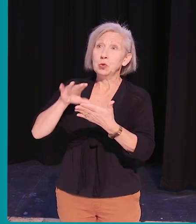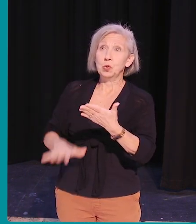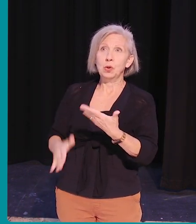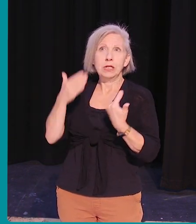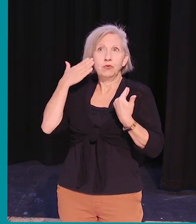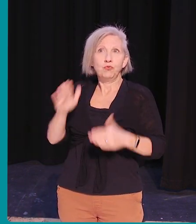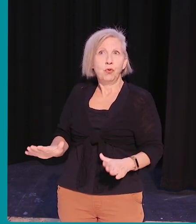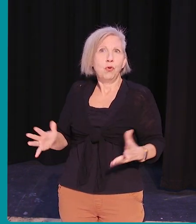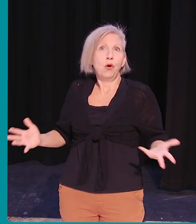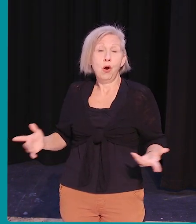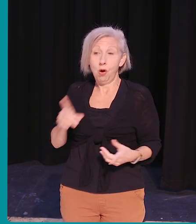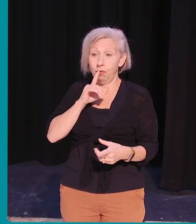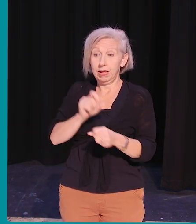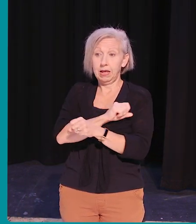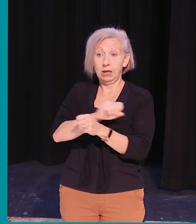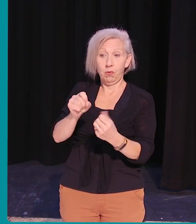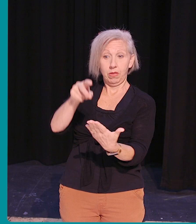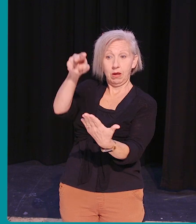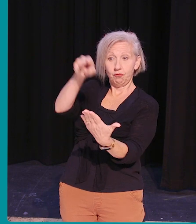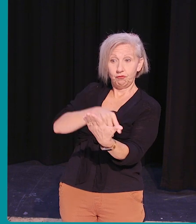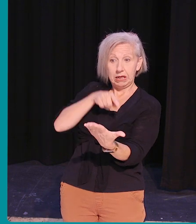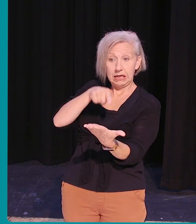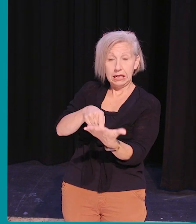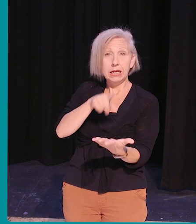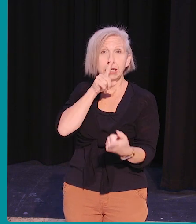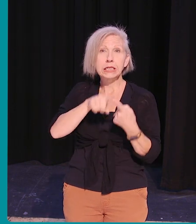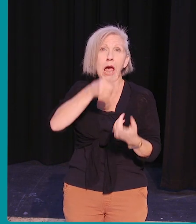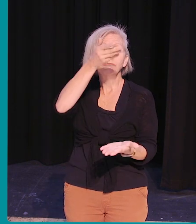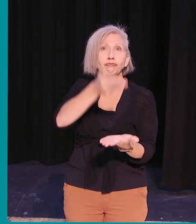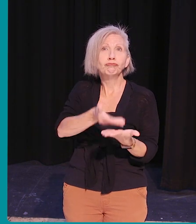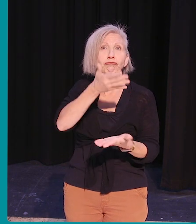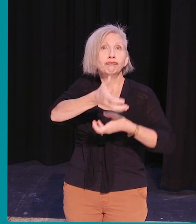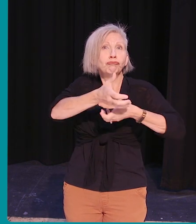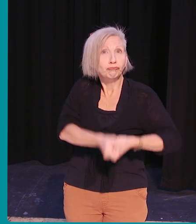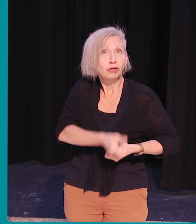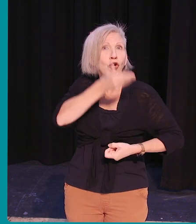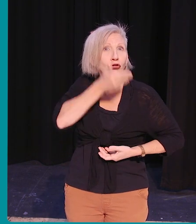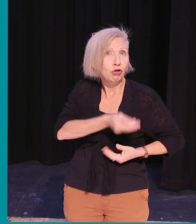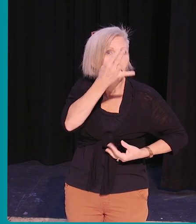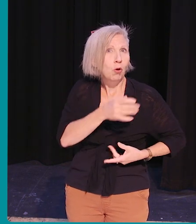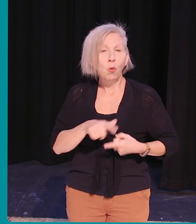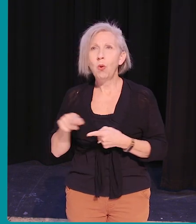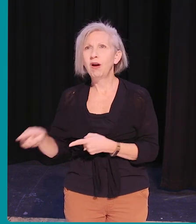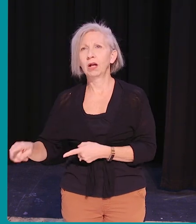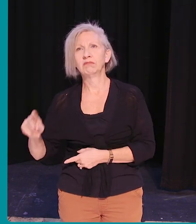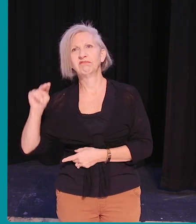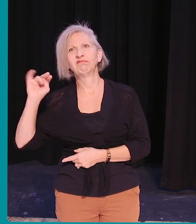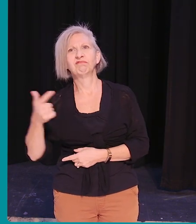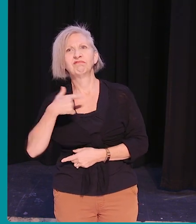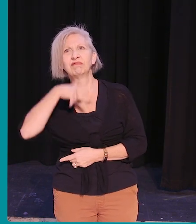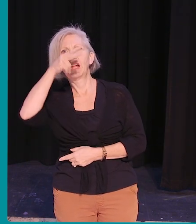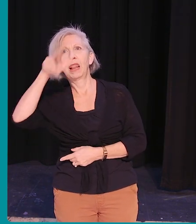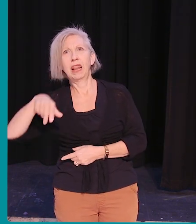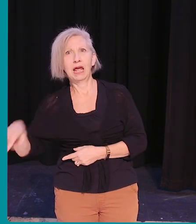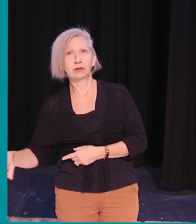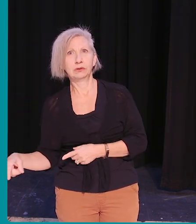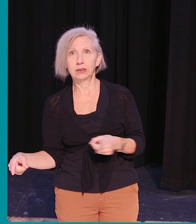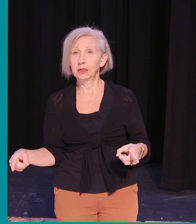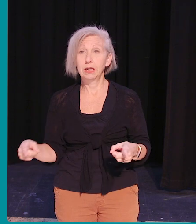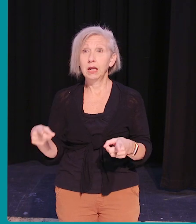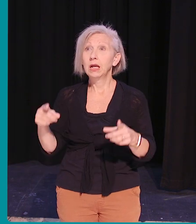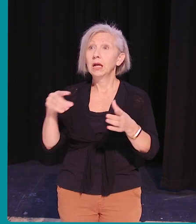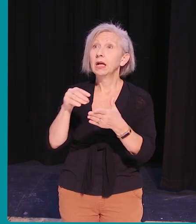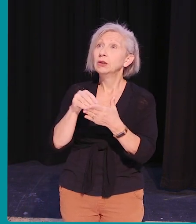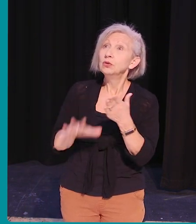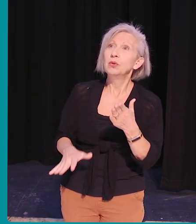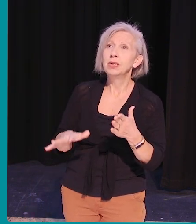right? We have all kinds of research that shows that information literacy in our young people needs some work. And guess